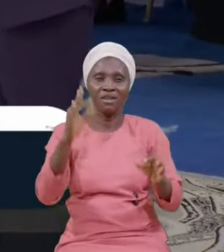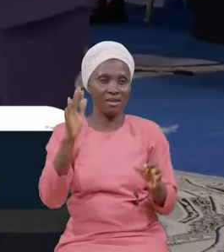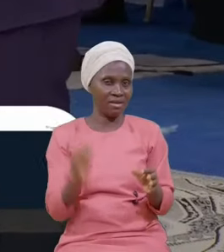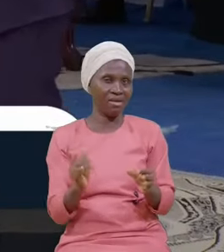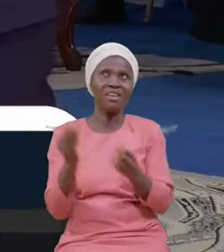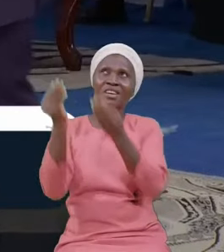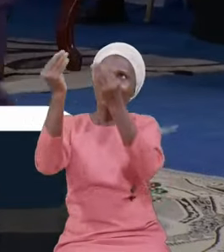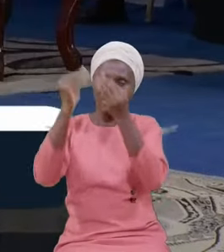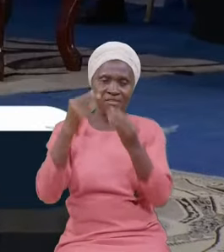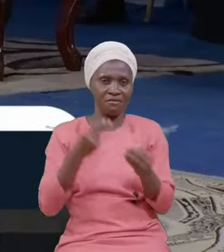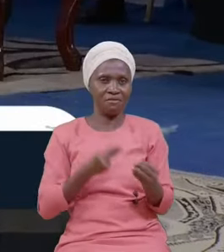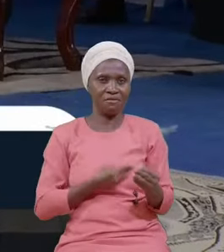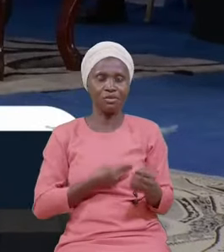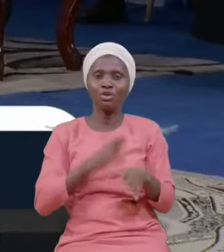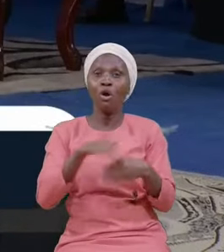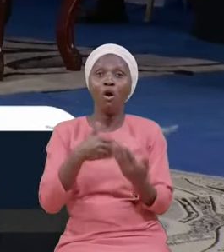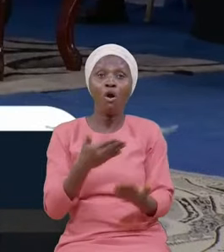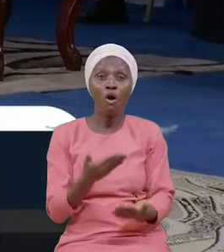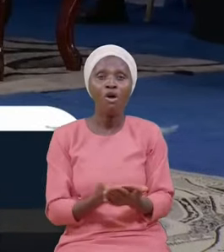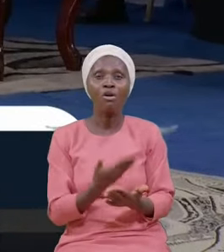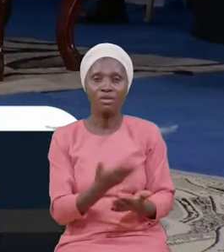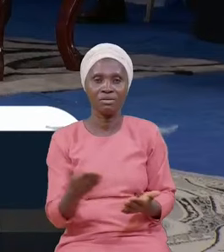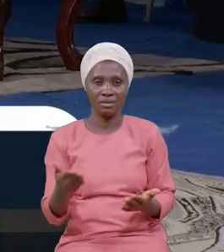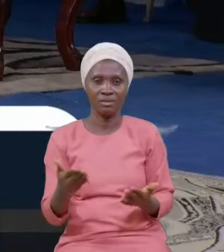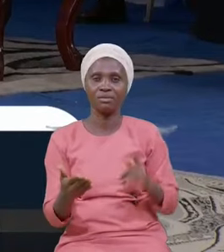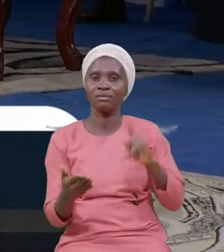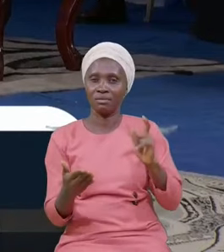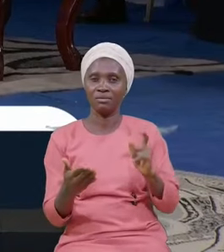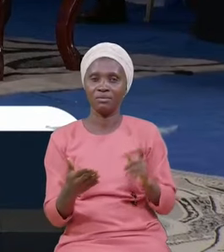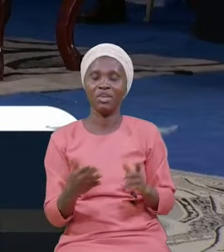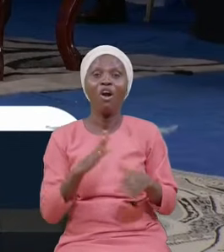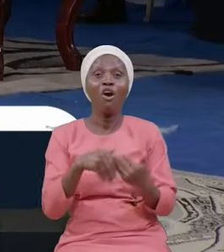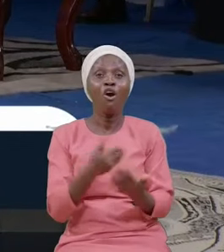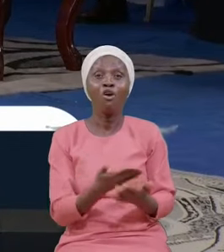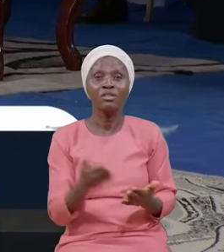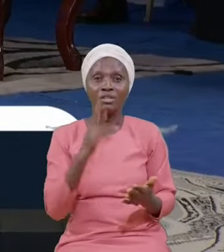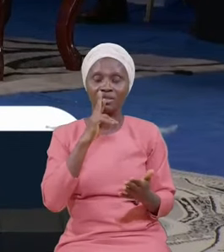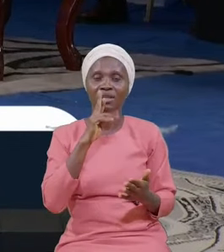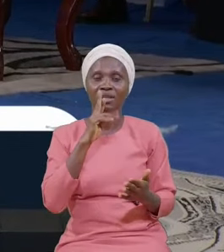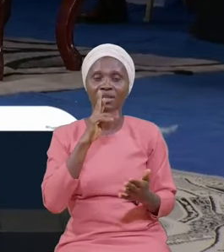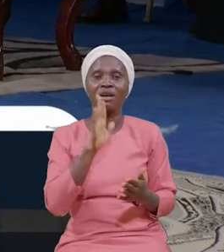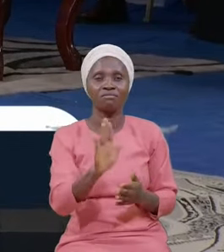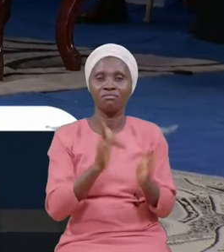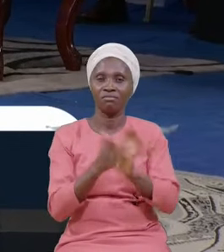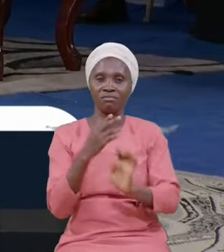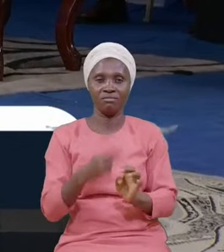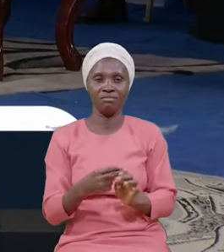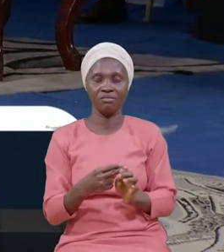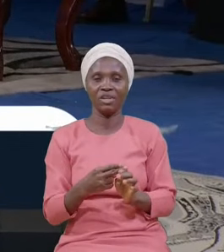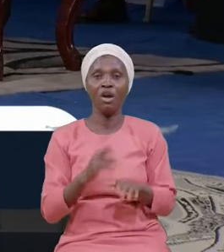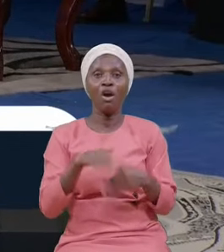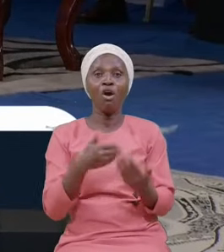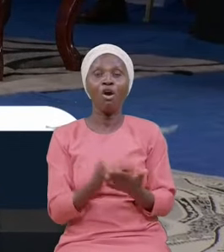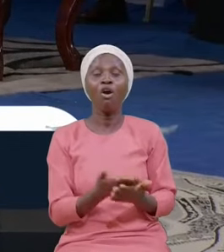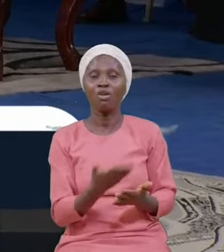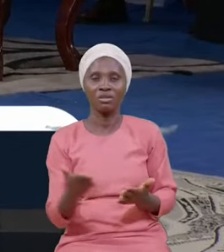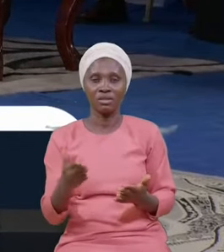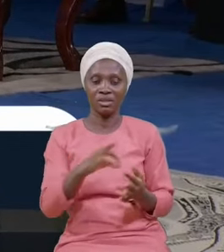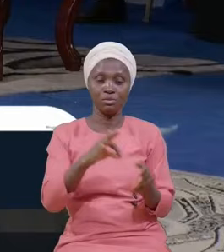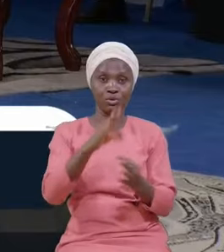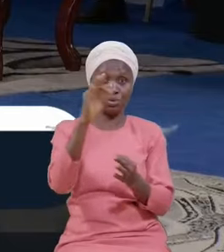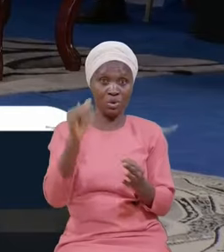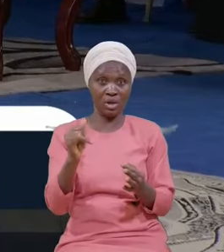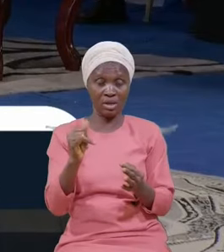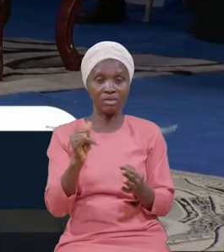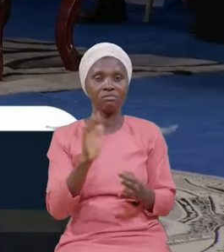us all things all things are yours all things spiritual all